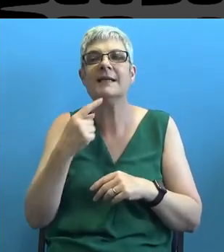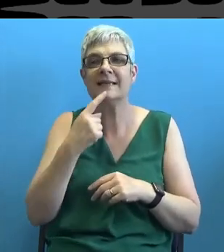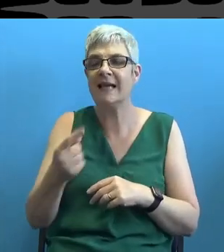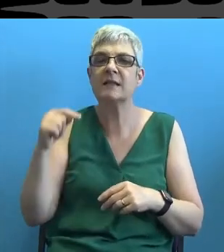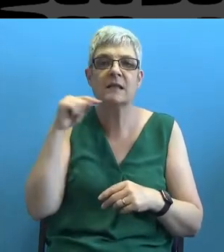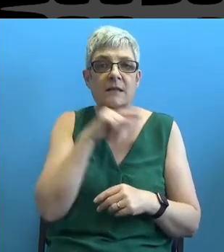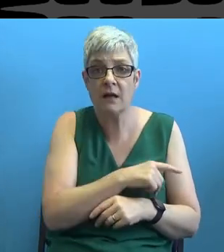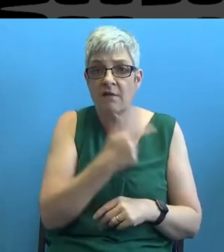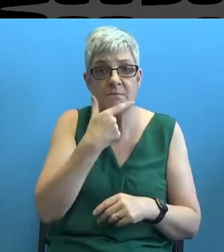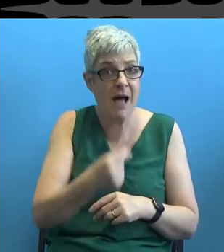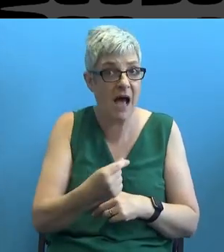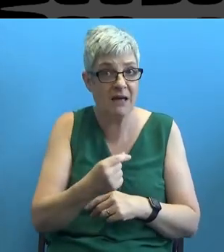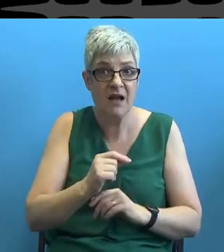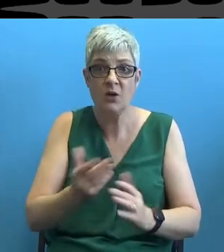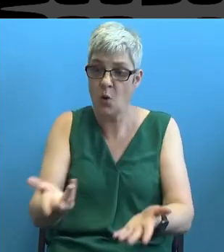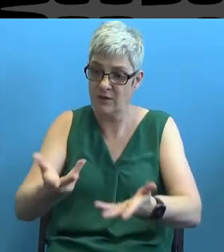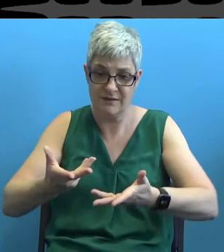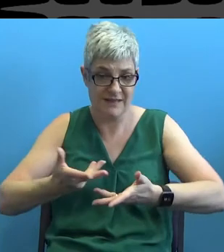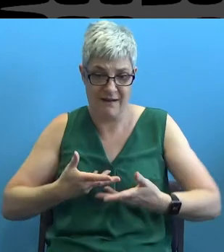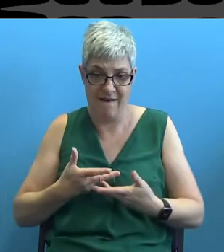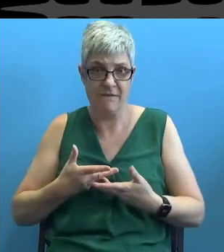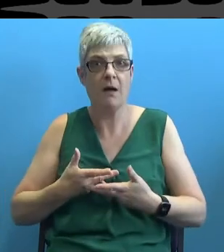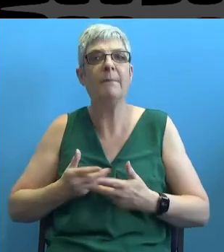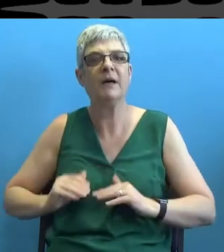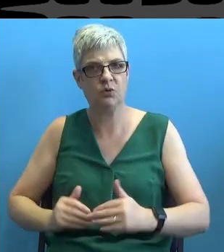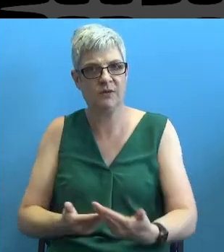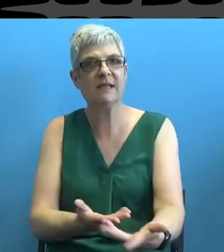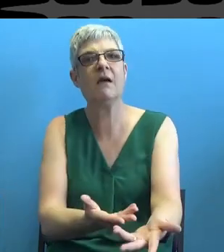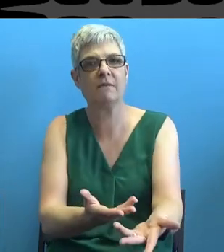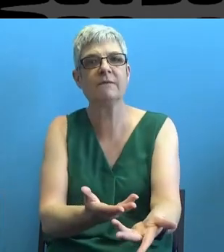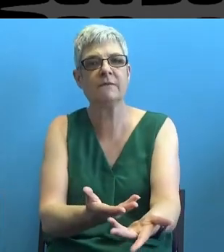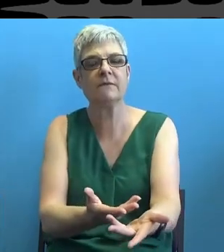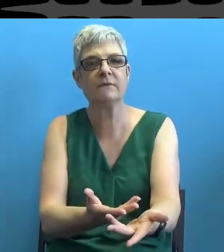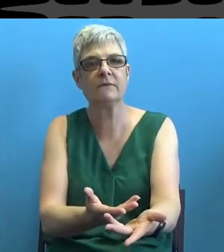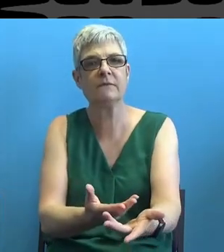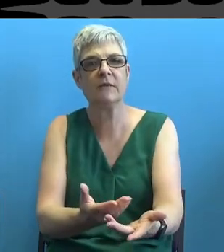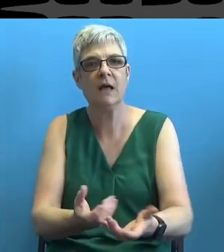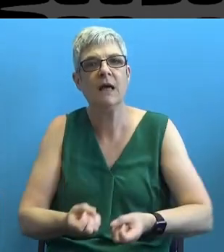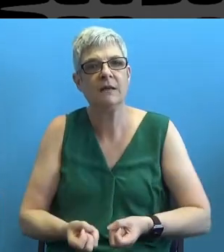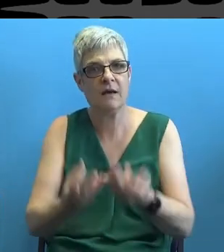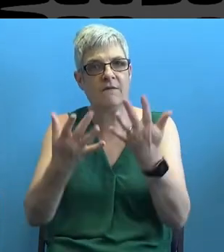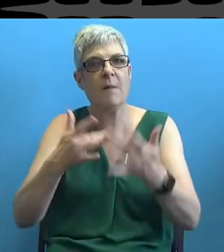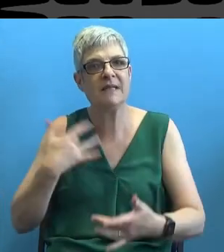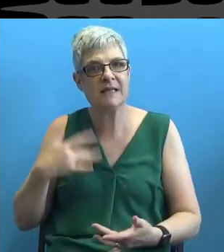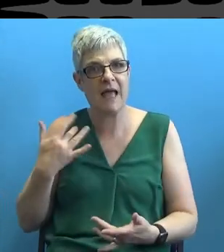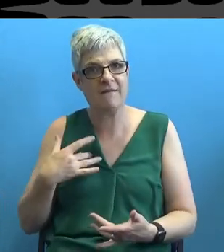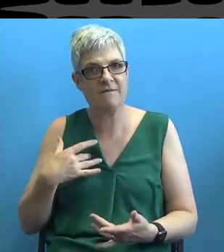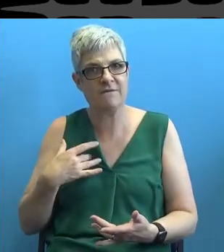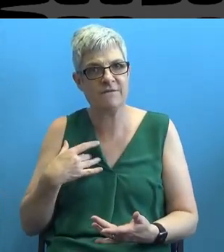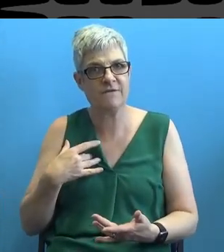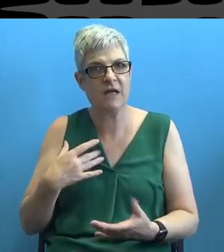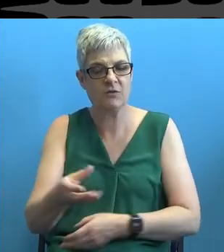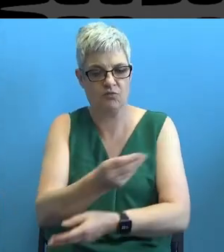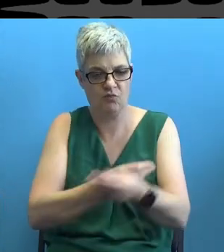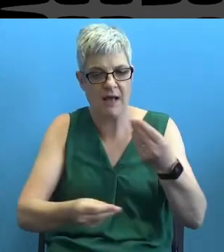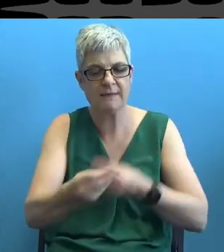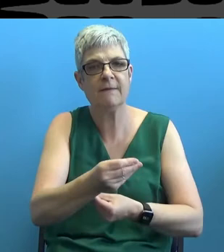to be served, but to serve, and to give his life as a ransom for many.